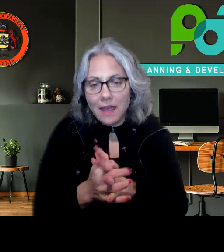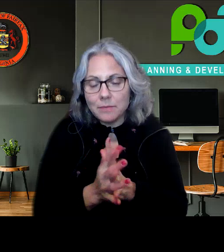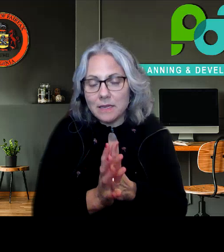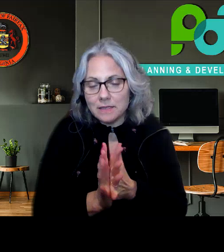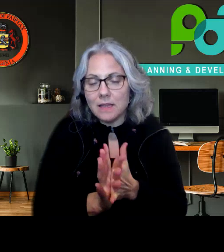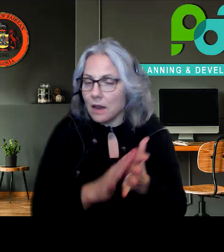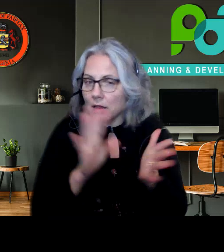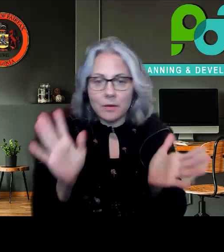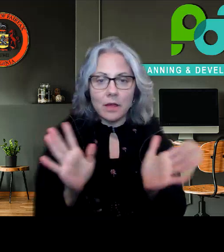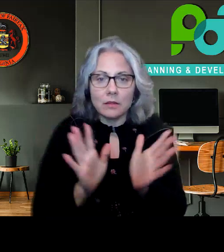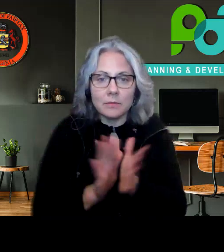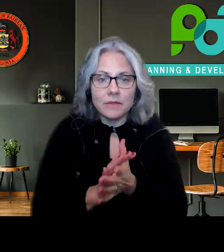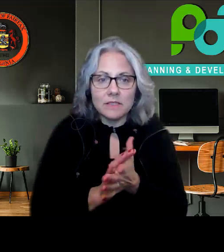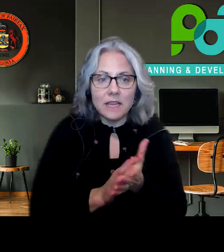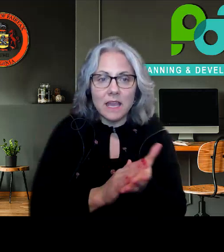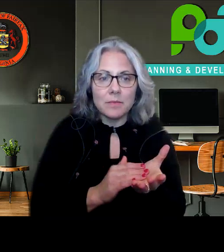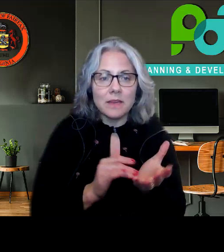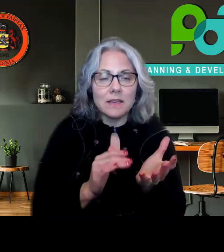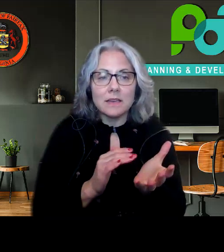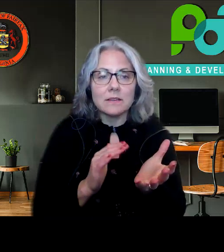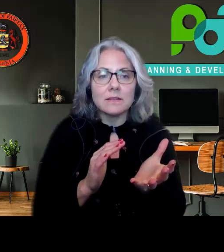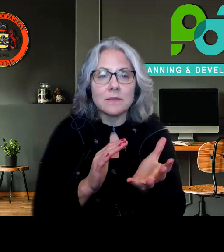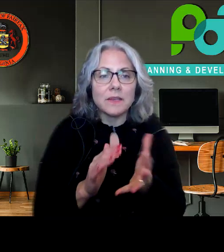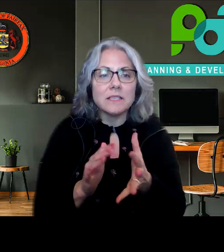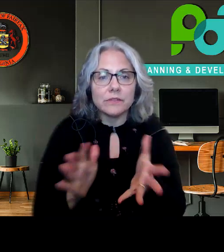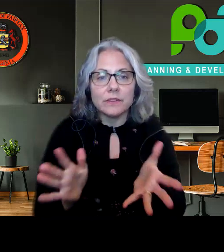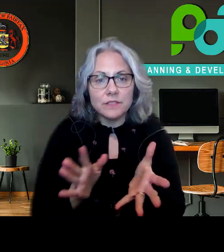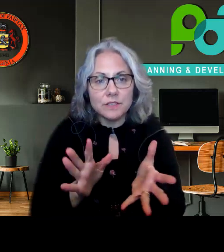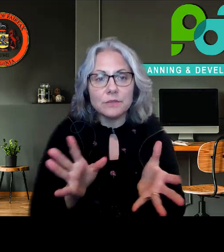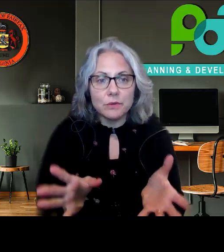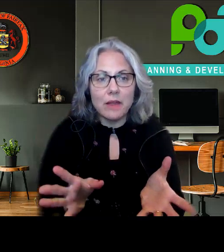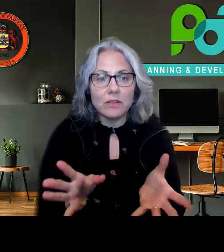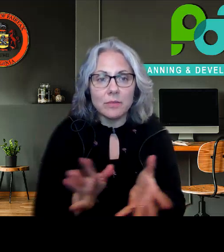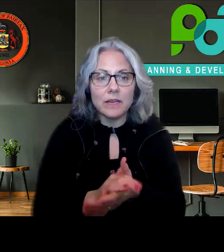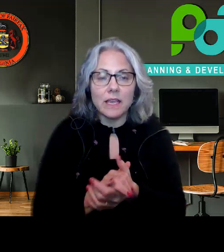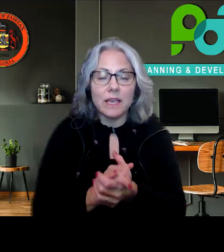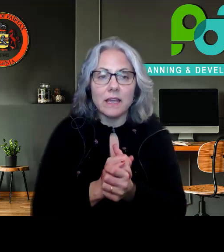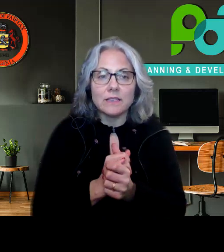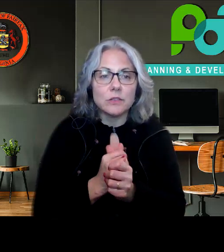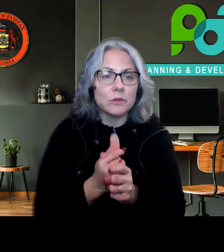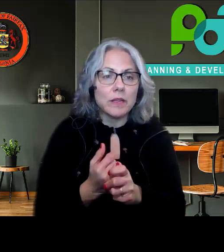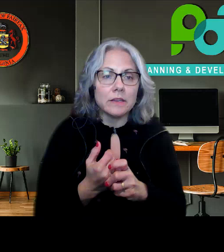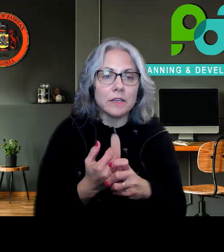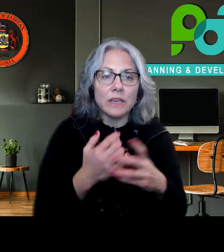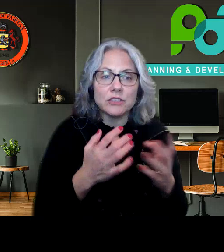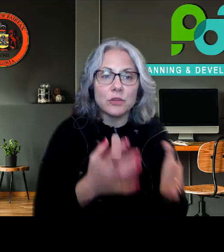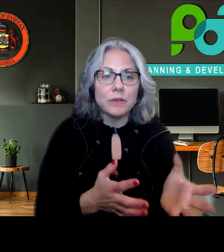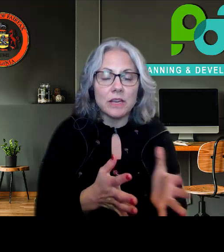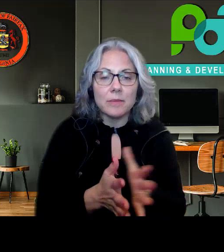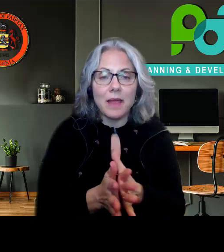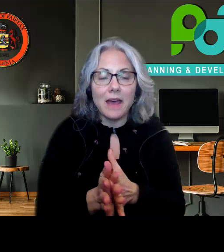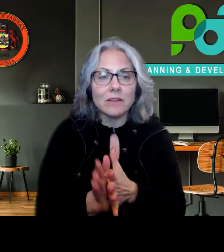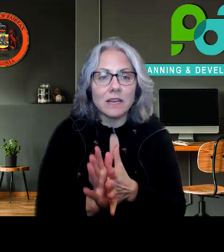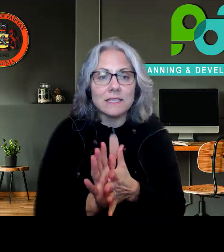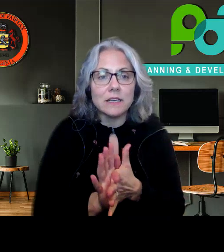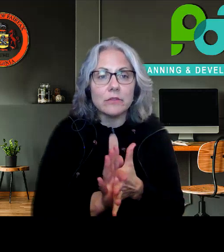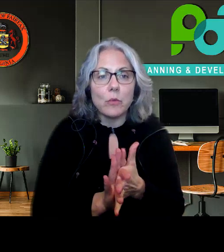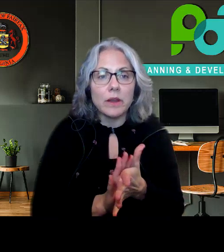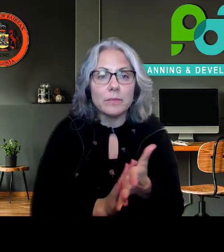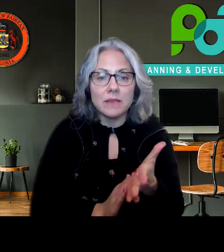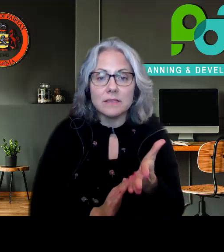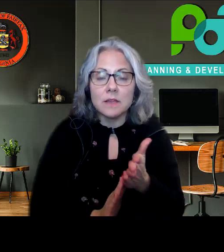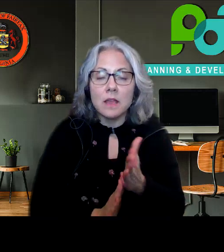it can mean, I'll admit this, it can mean something different to everybody. To to, and each community might have an